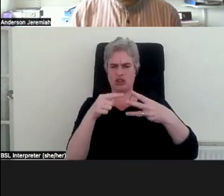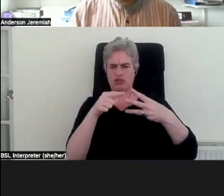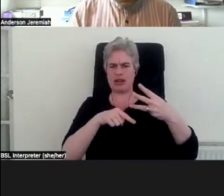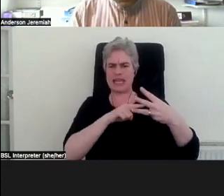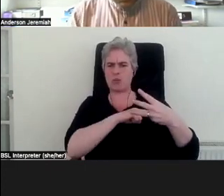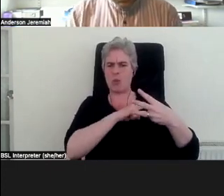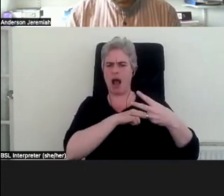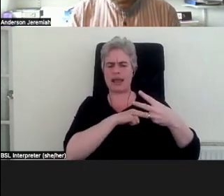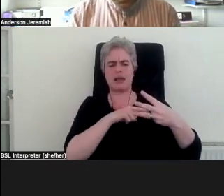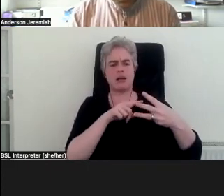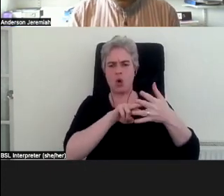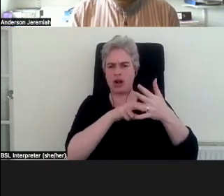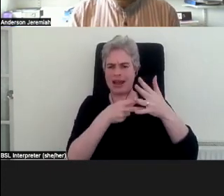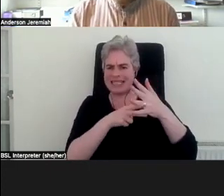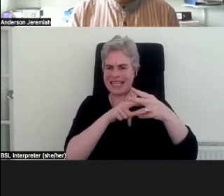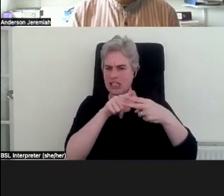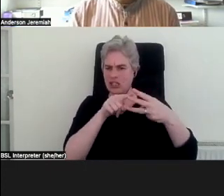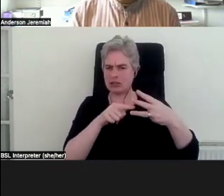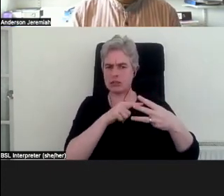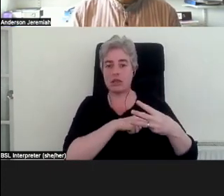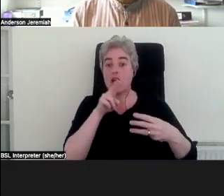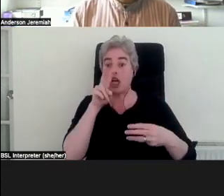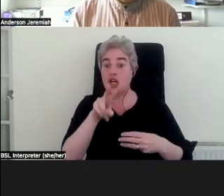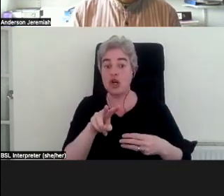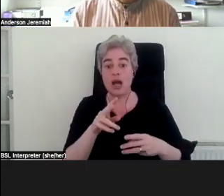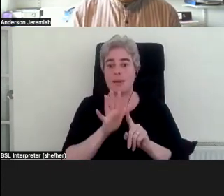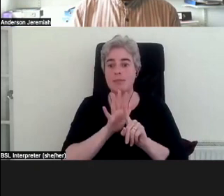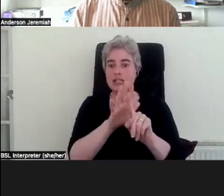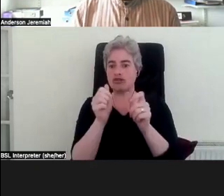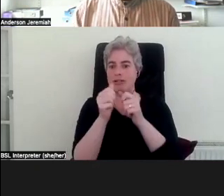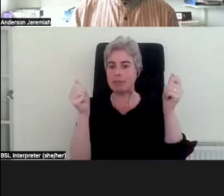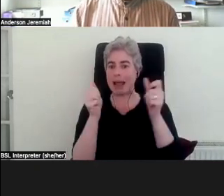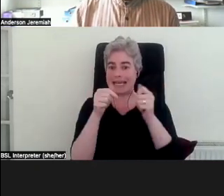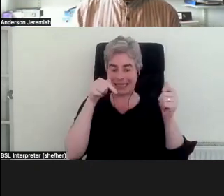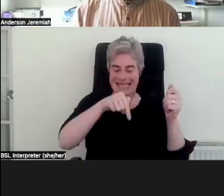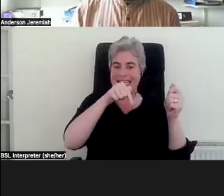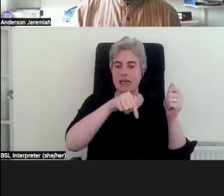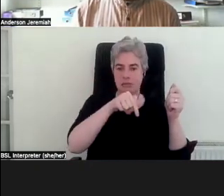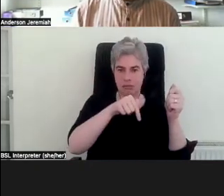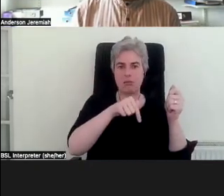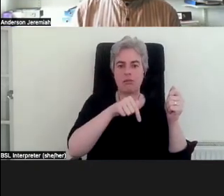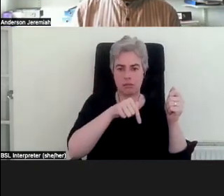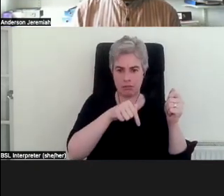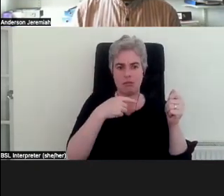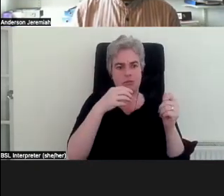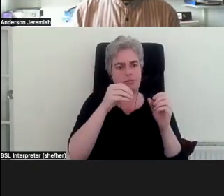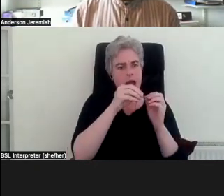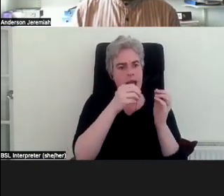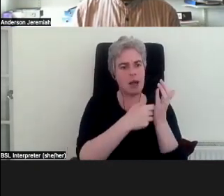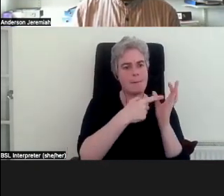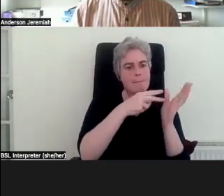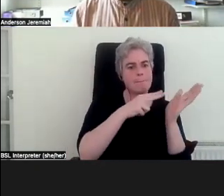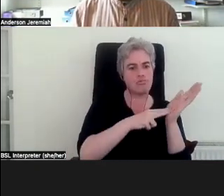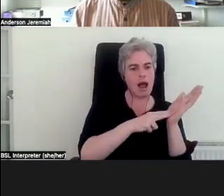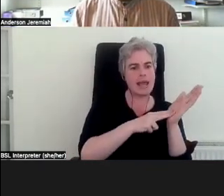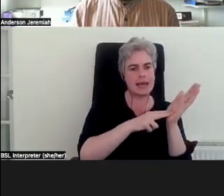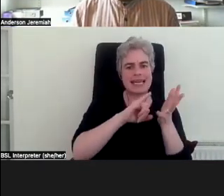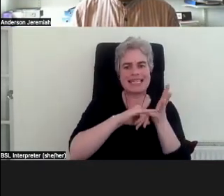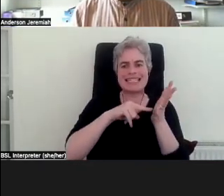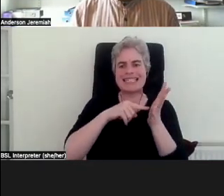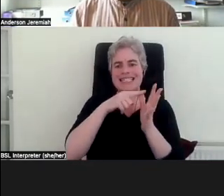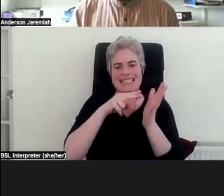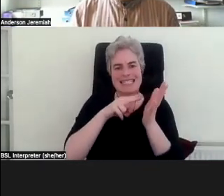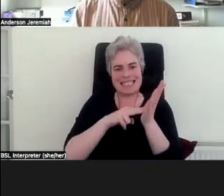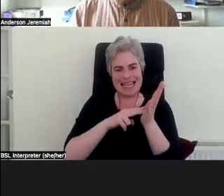you look at one of the missionary magazines cited by Brian Stanley, as it was written